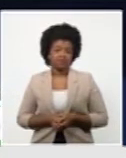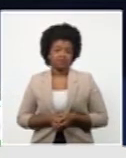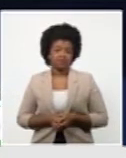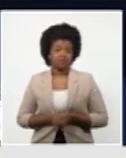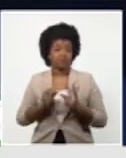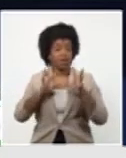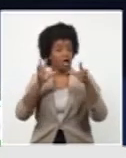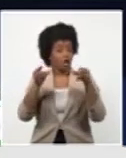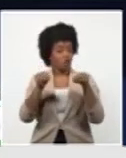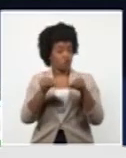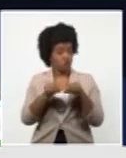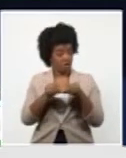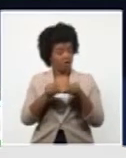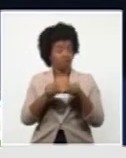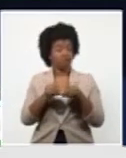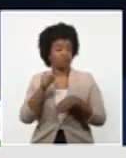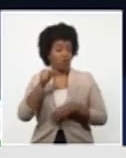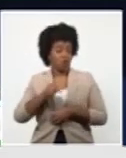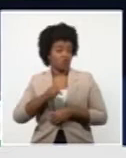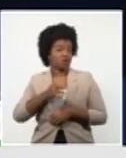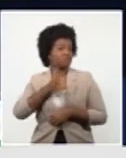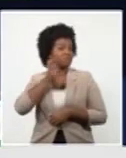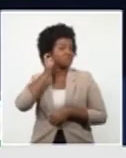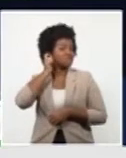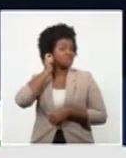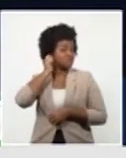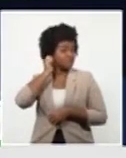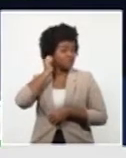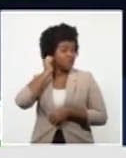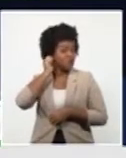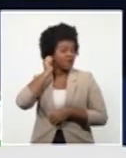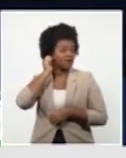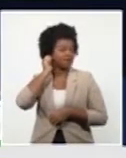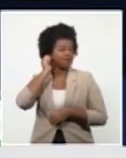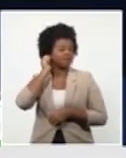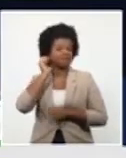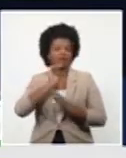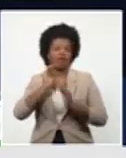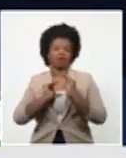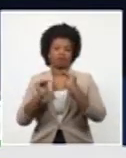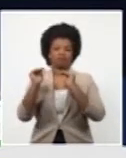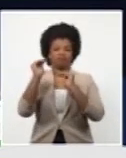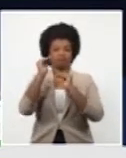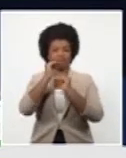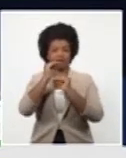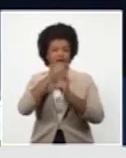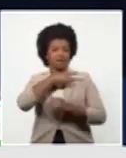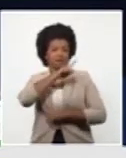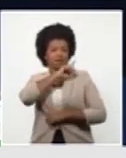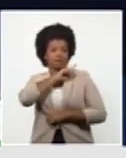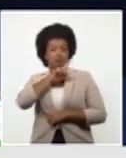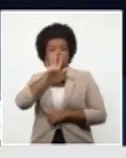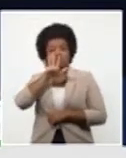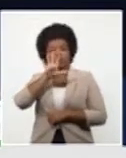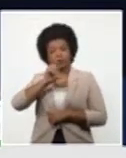Of the 12 new cases, 6 are female, and 6 are male. In the cumulative